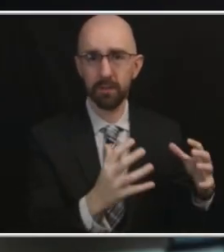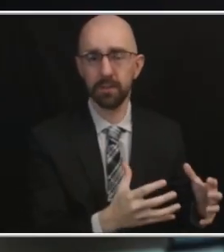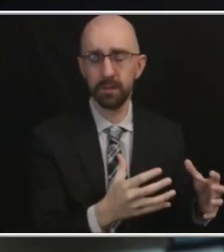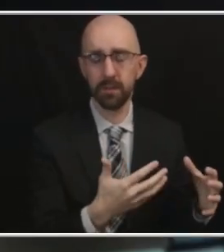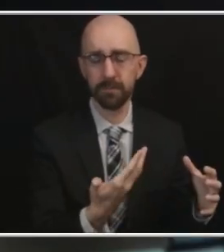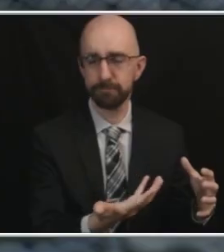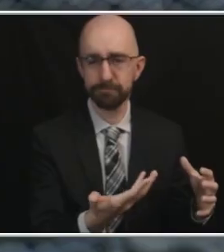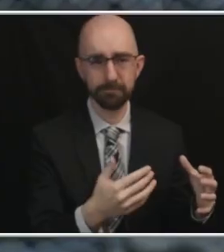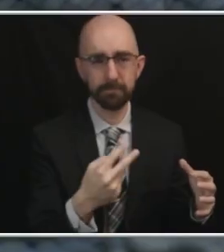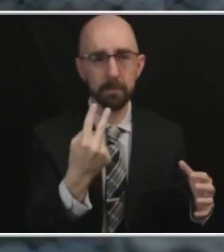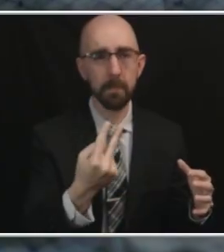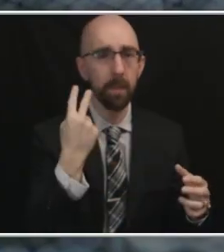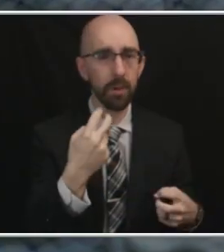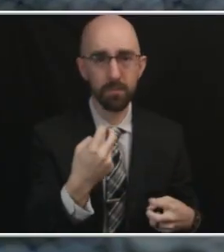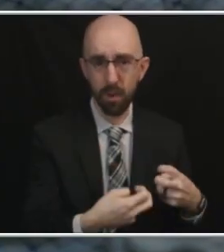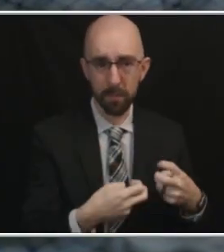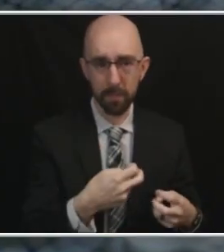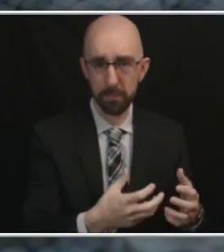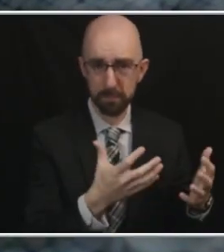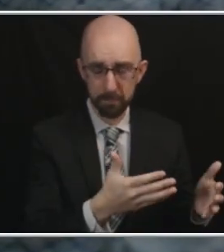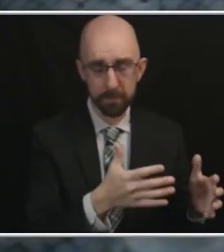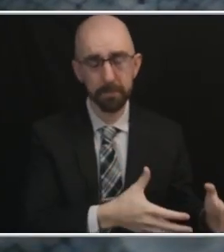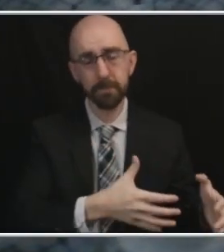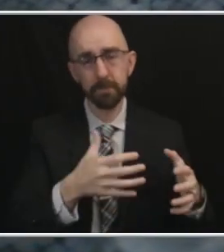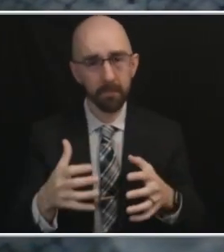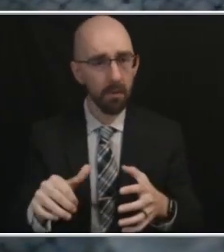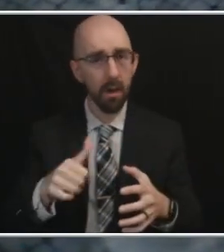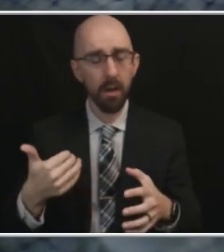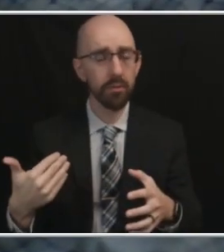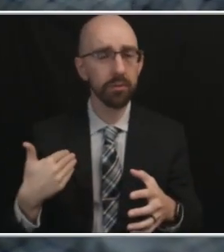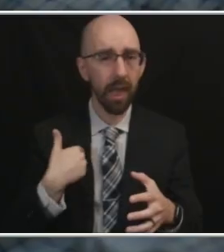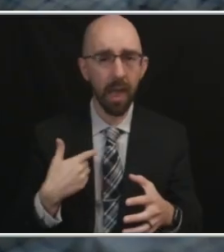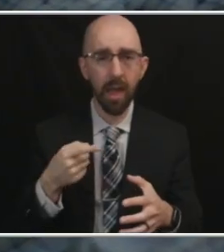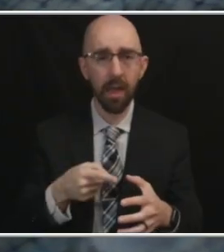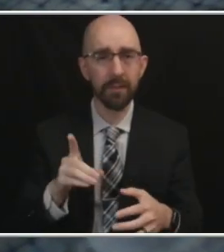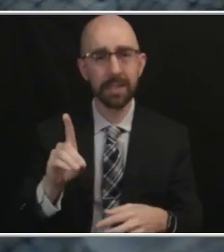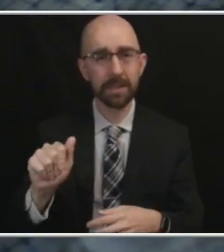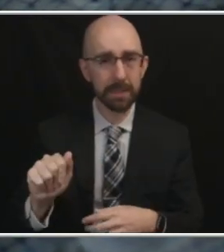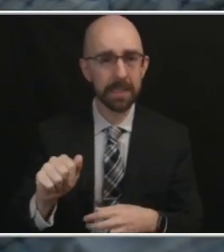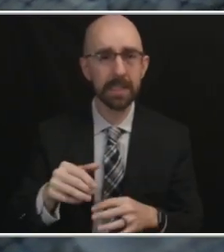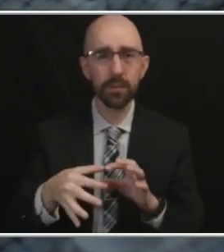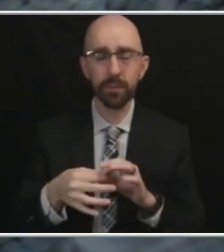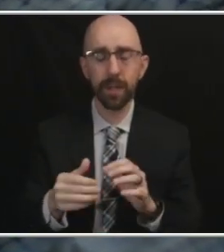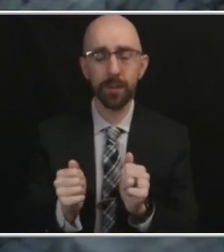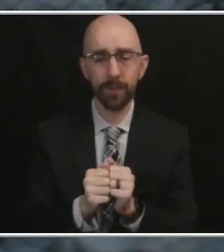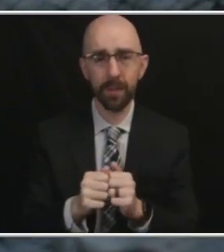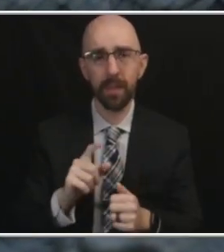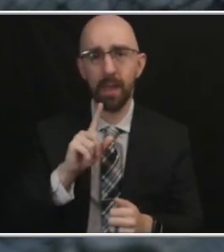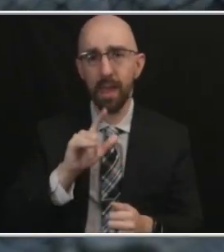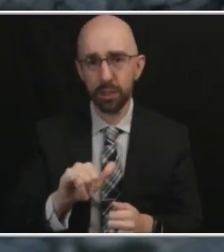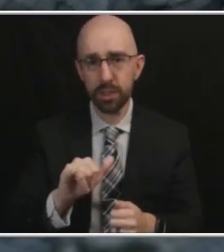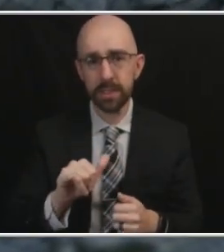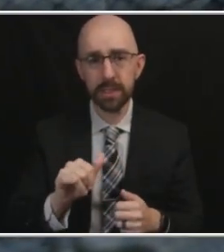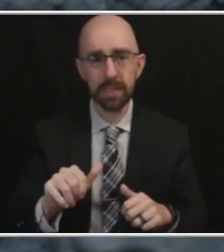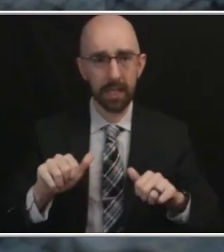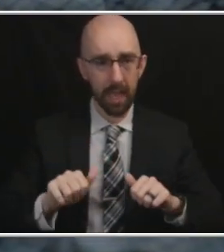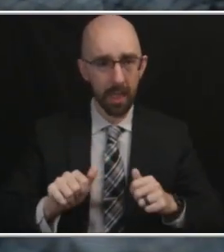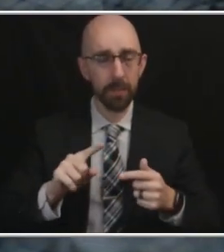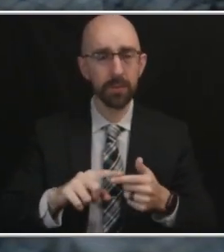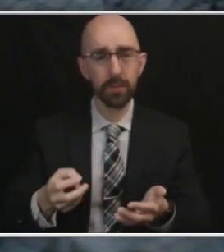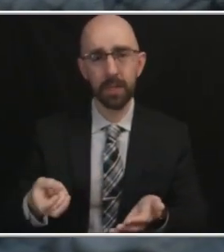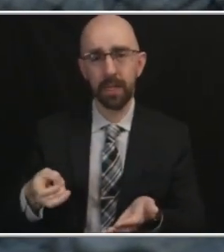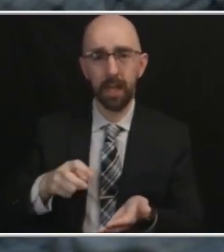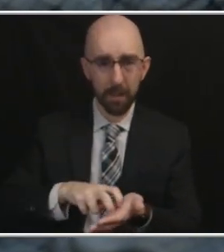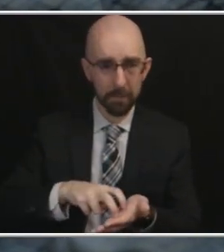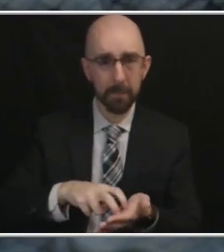memory problems. Other people have disability in terms of actually being able to get up out